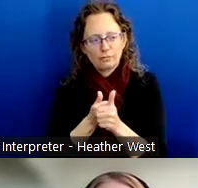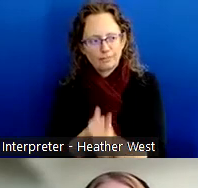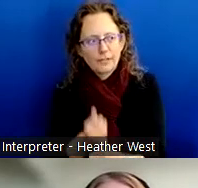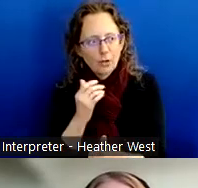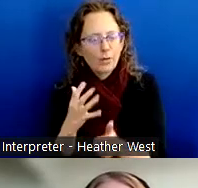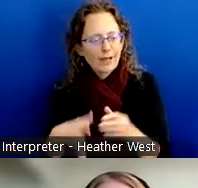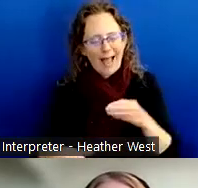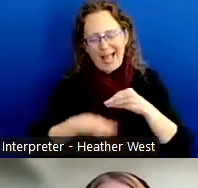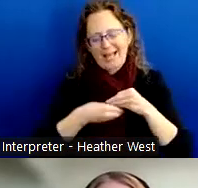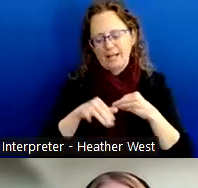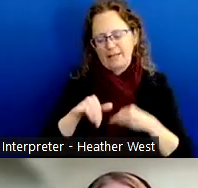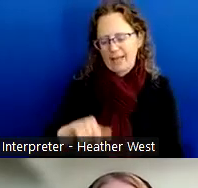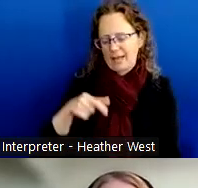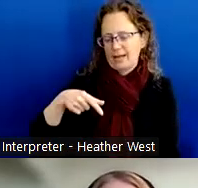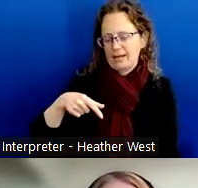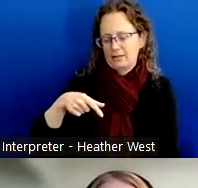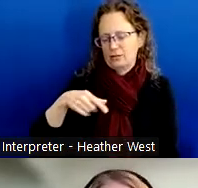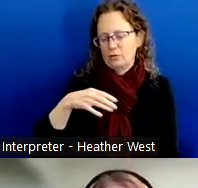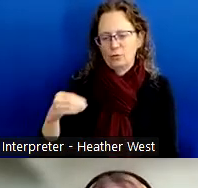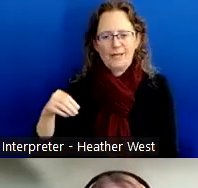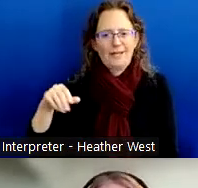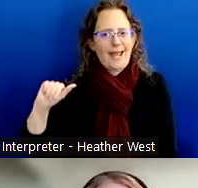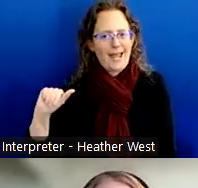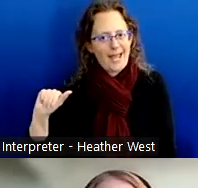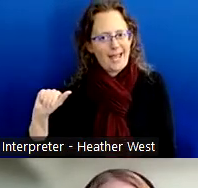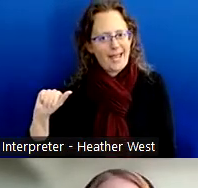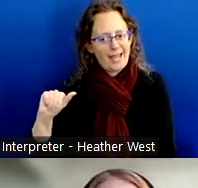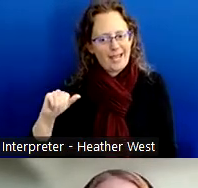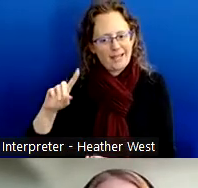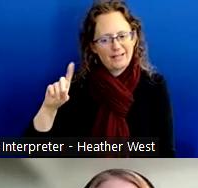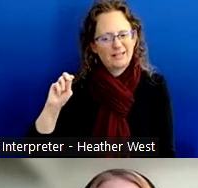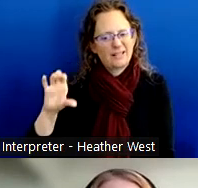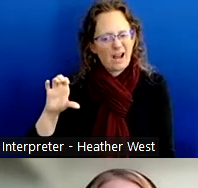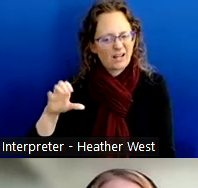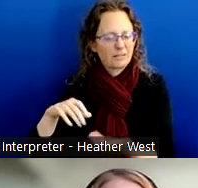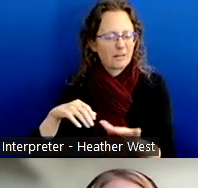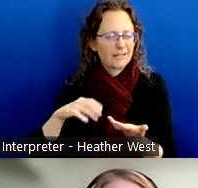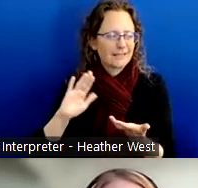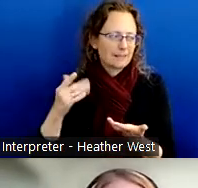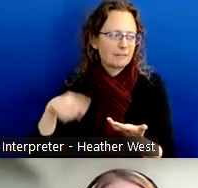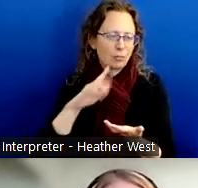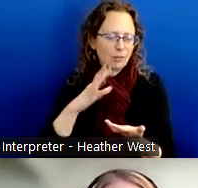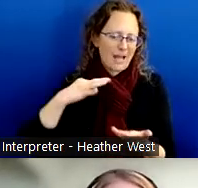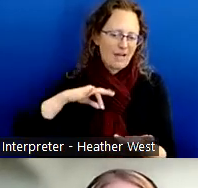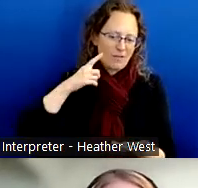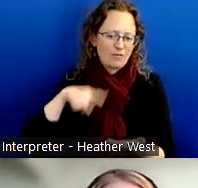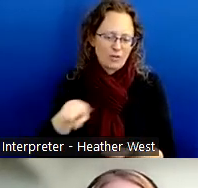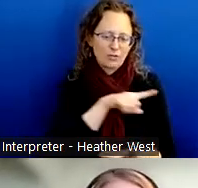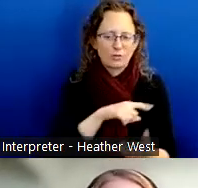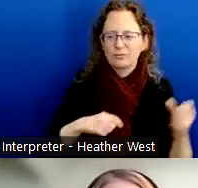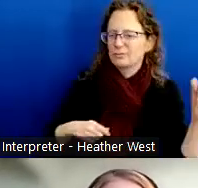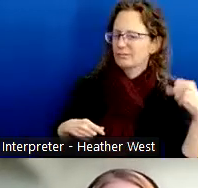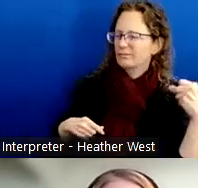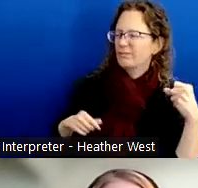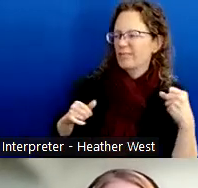document. Because it sounds like that would be helpful guidance to folks. Yeah, that would be great. Thank